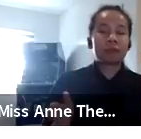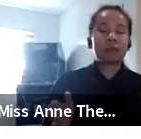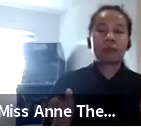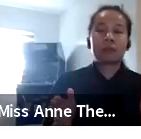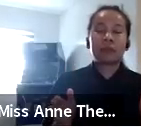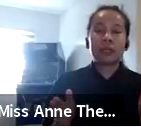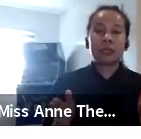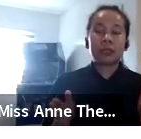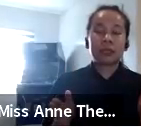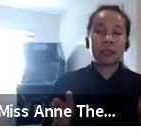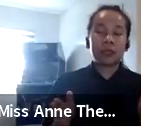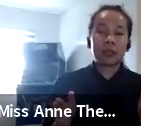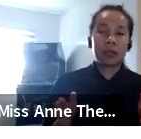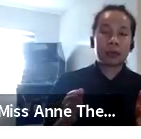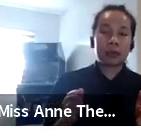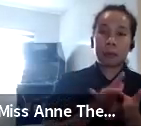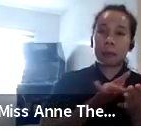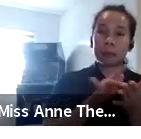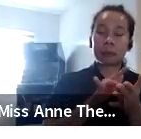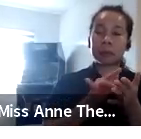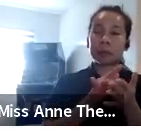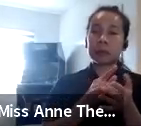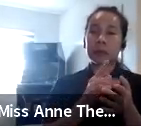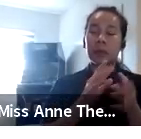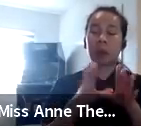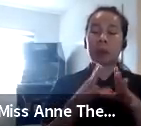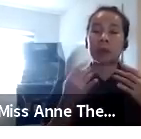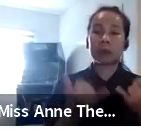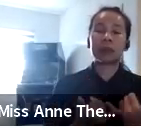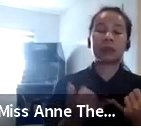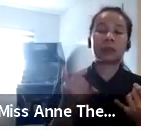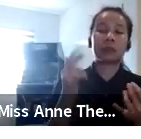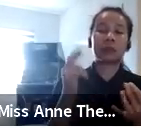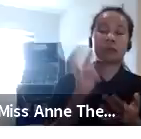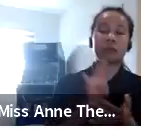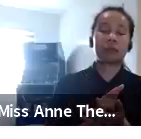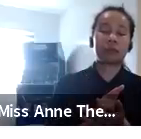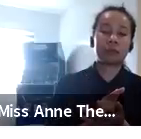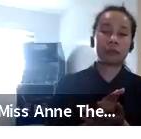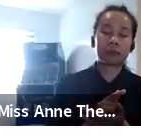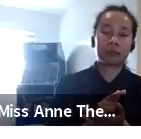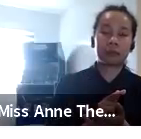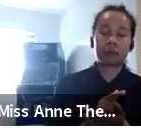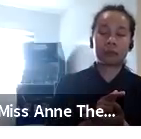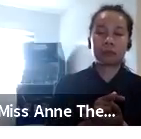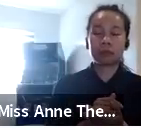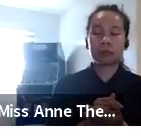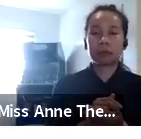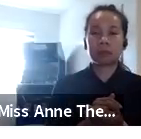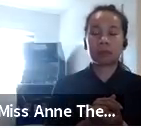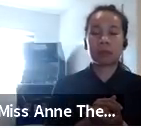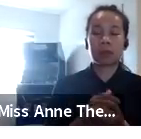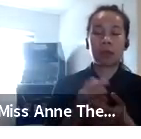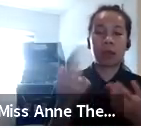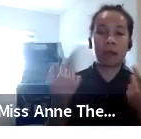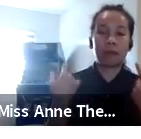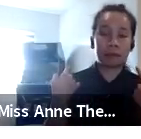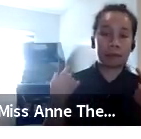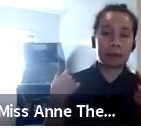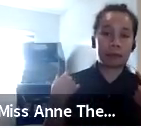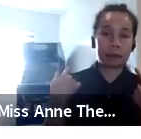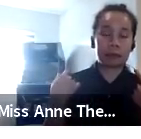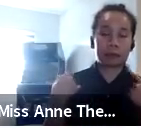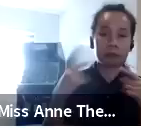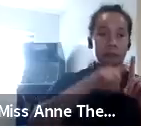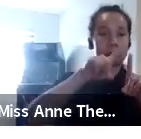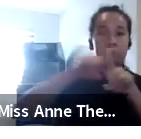big pharmaceutical companies that are that they have. These are pharmaceutical companies who have